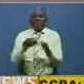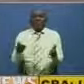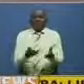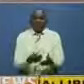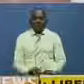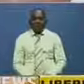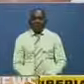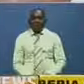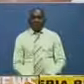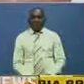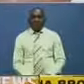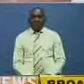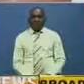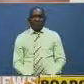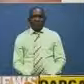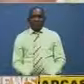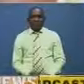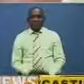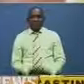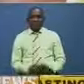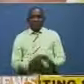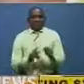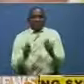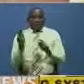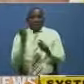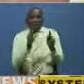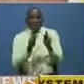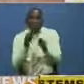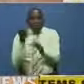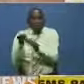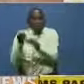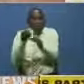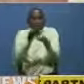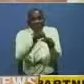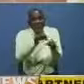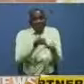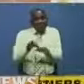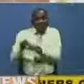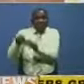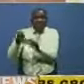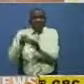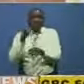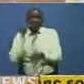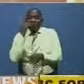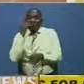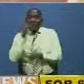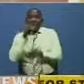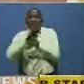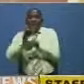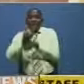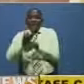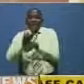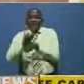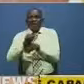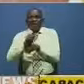grown. Daja omamunye amo mujimana moyeno. Yaya Ghana yanya sa daja maye jimane yene